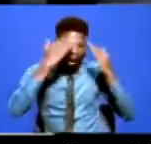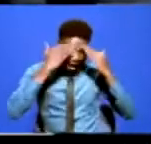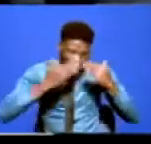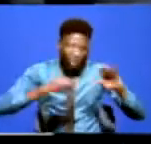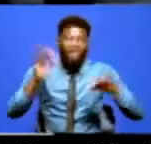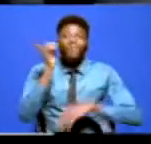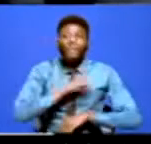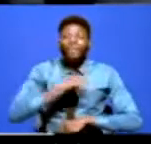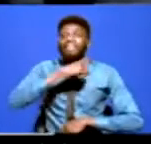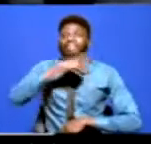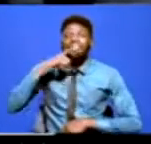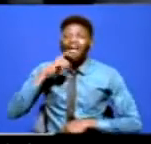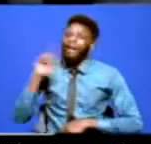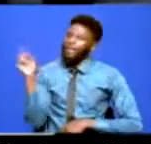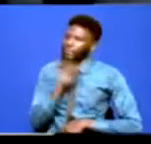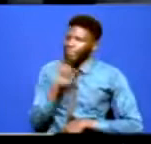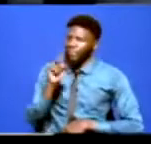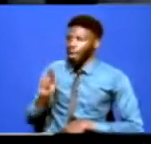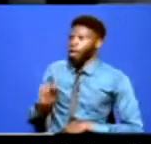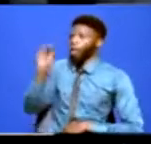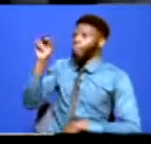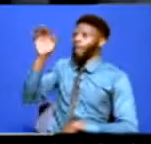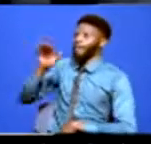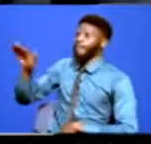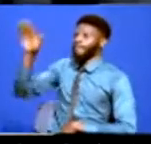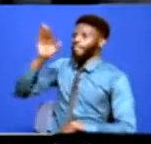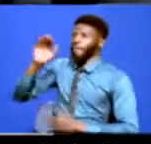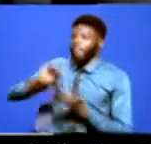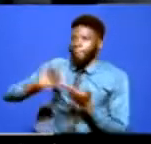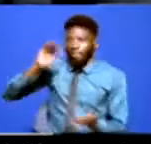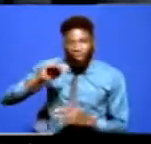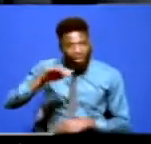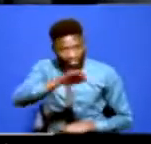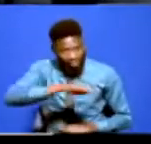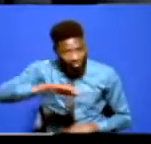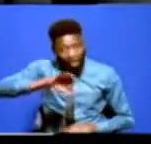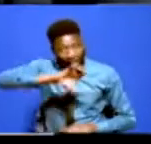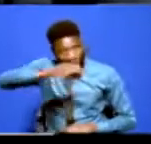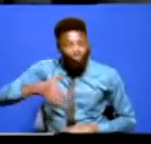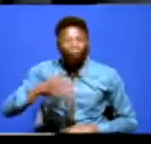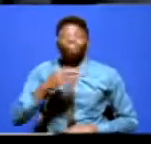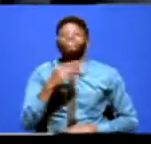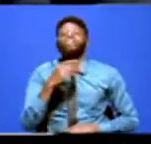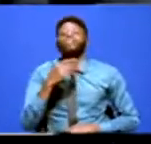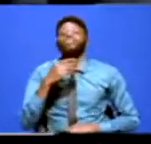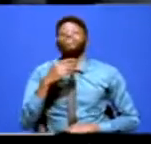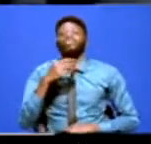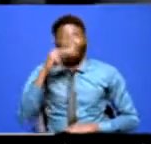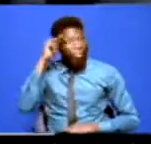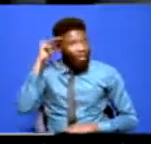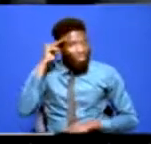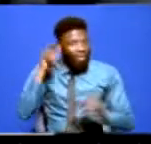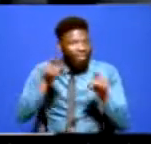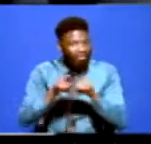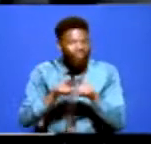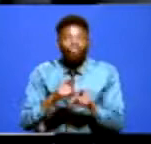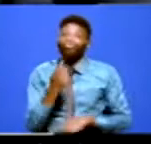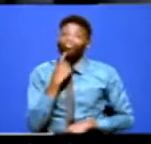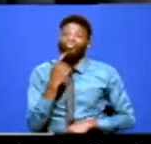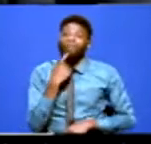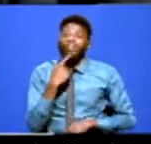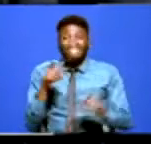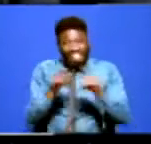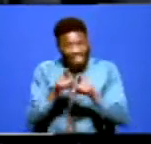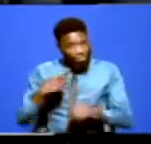north, and particularly in the counties of Turkana and Marsabit. Apart from these two counties, we have 8 other